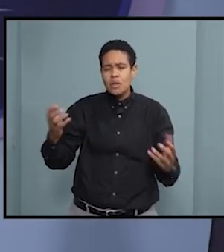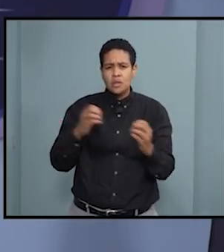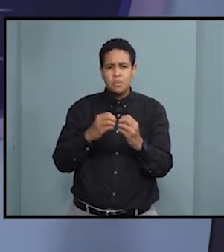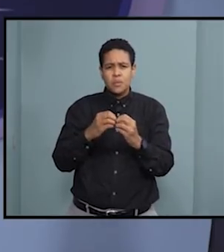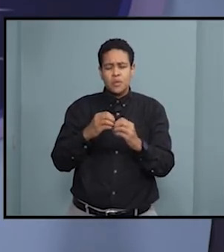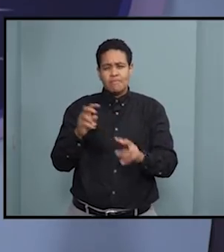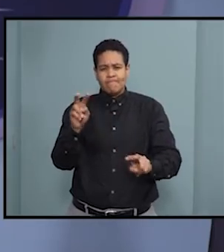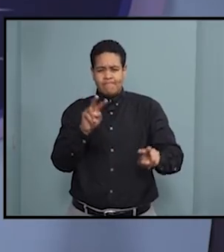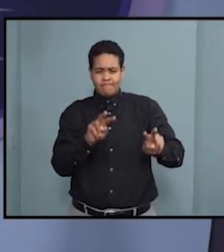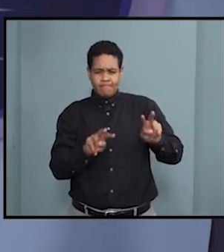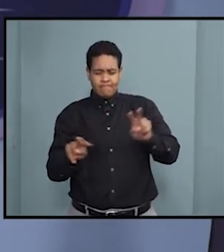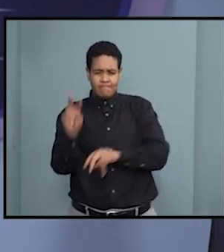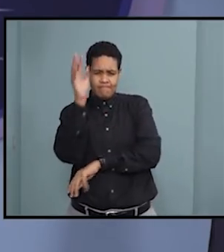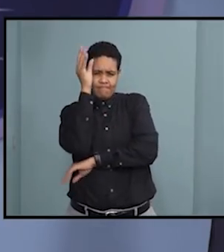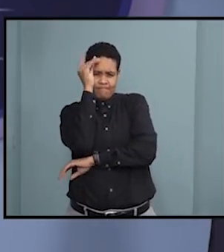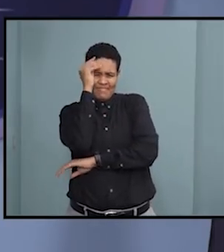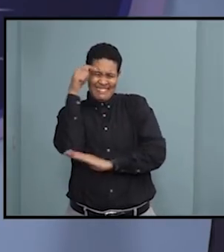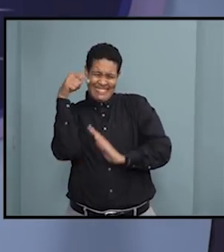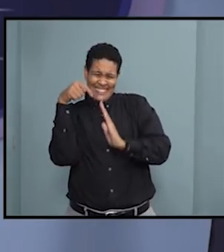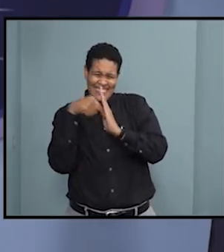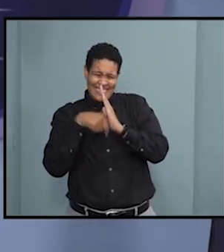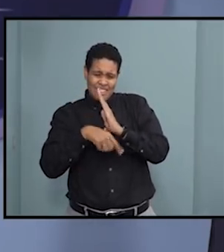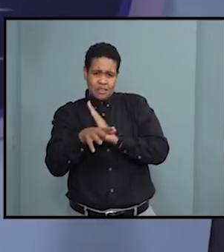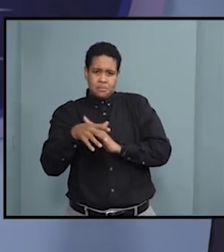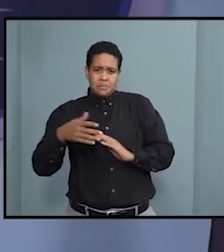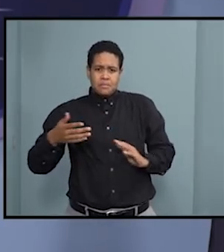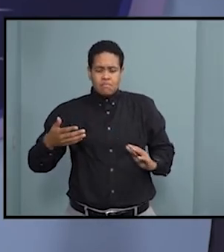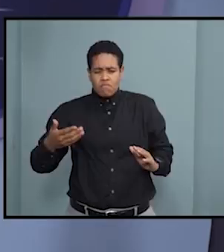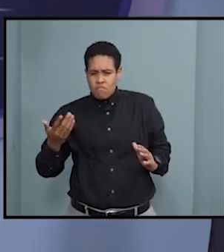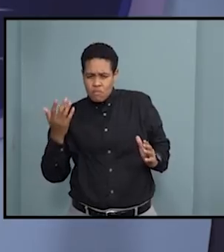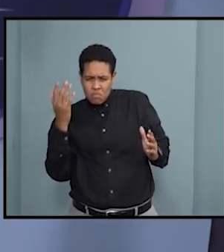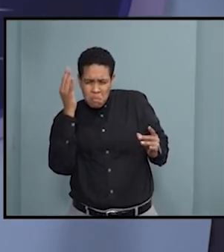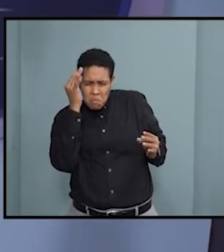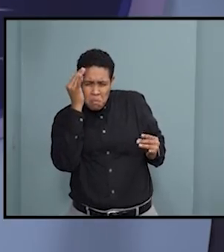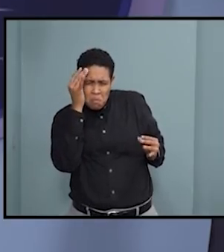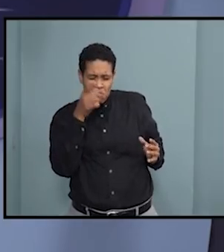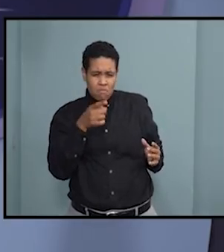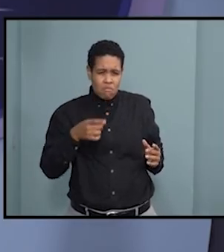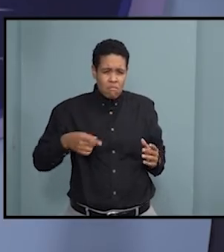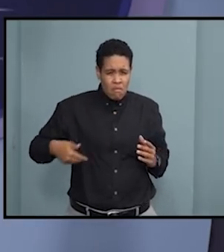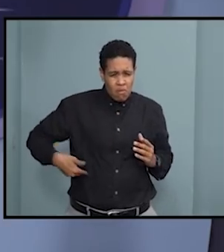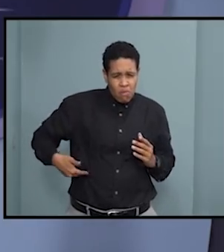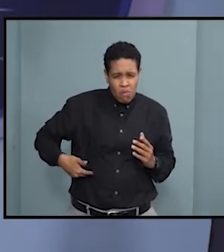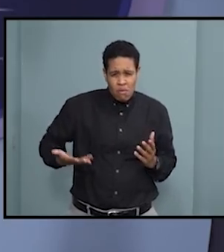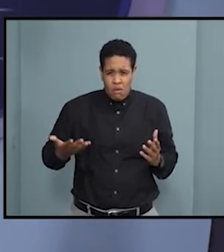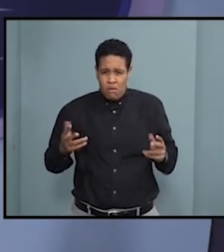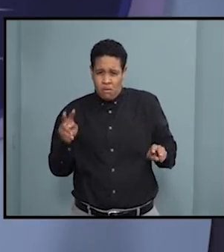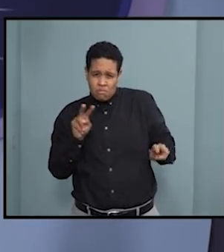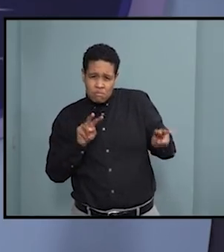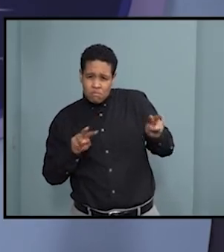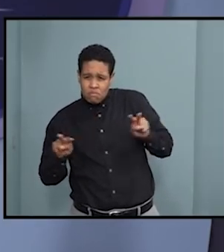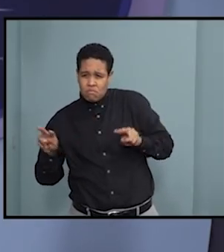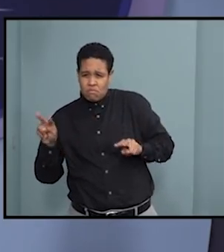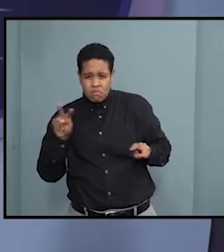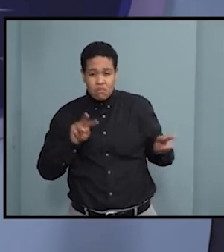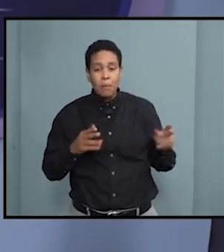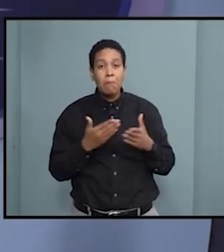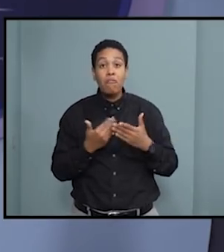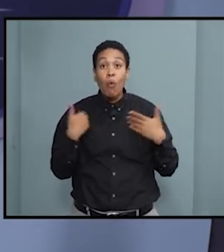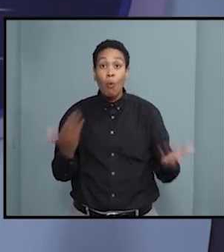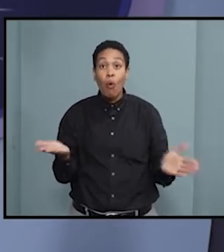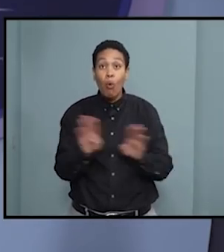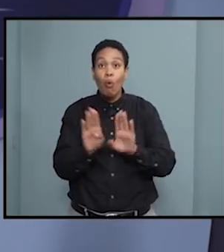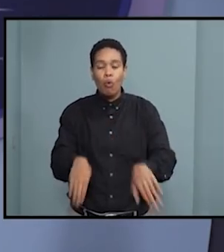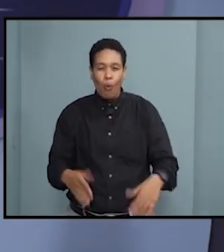discernment and discretion and consideration. So as we implement the